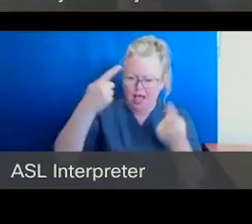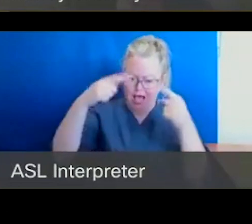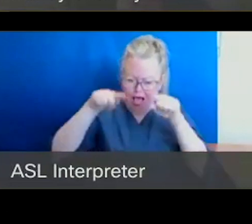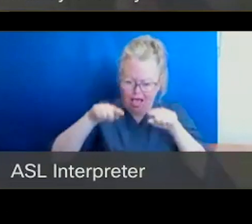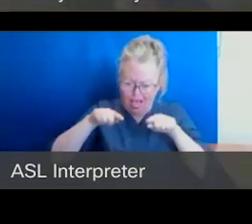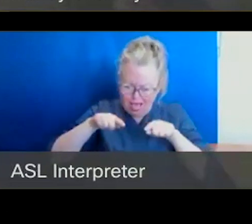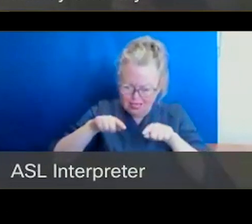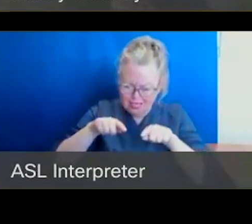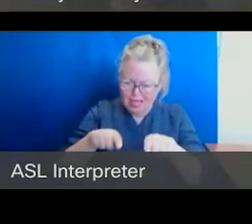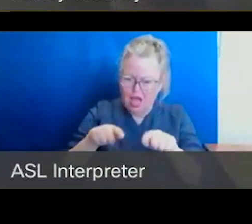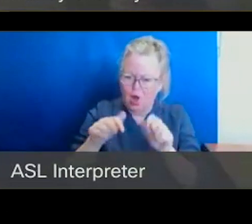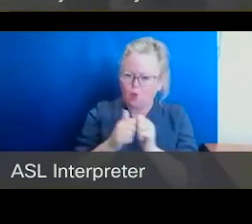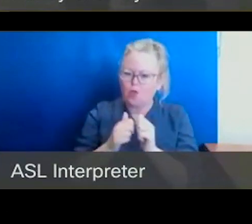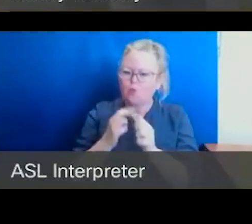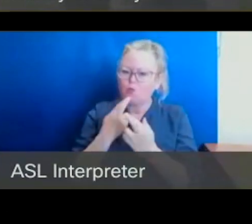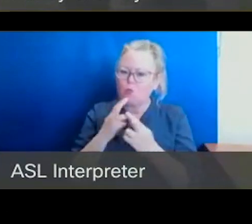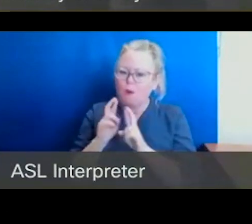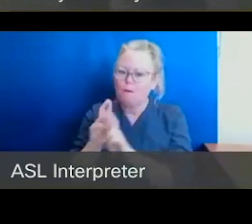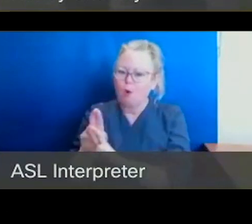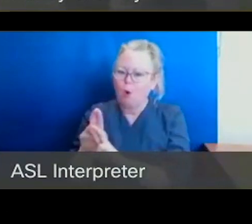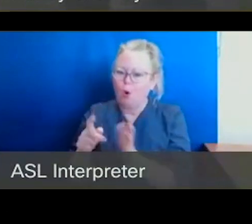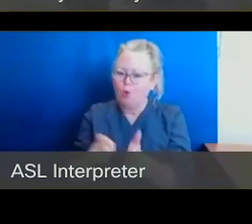or reporting requirements?